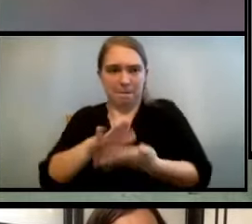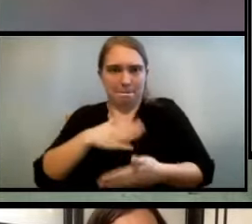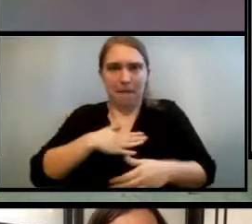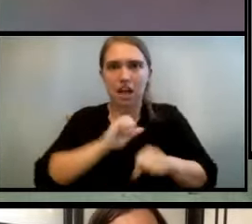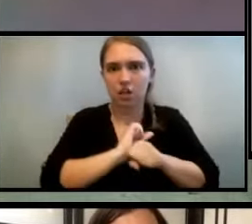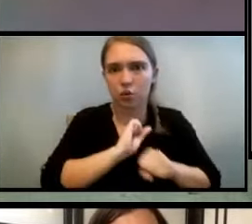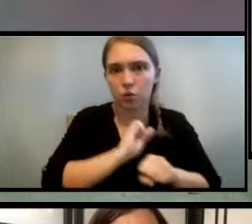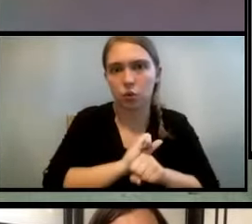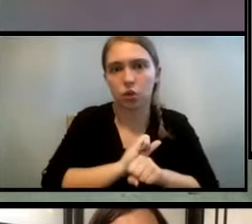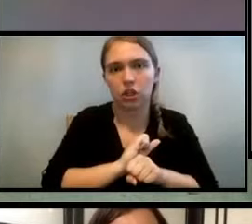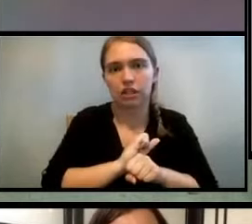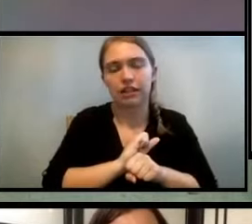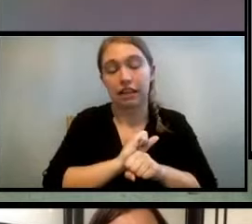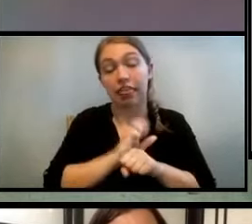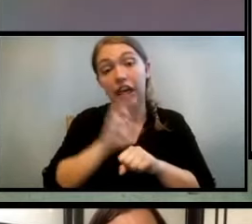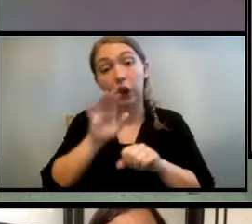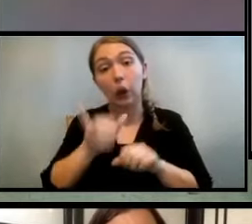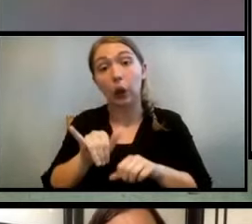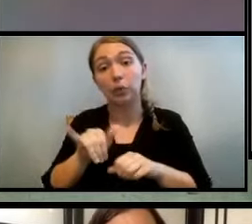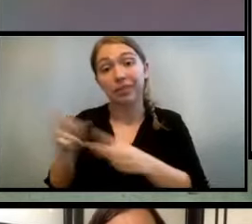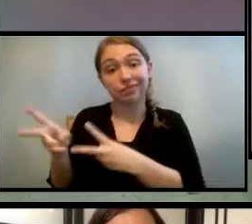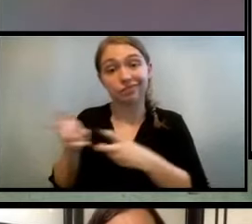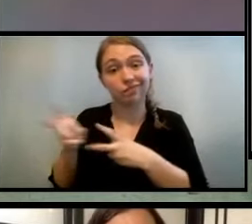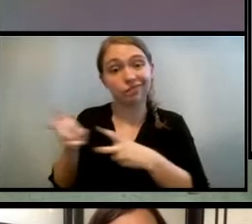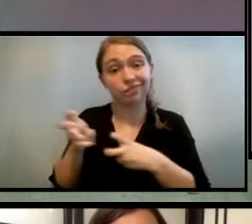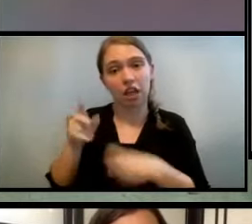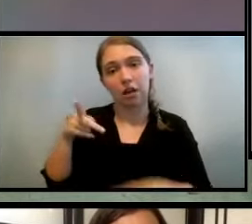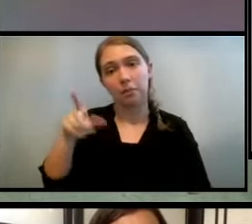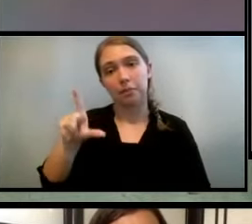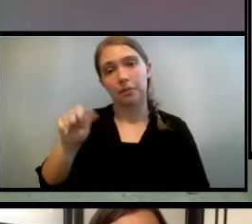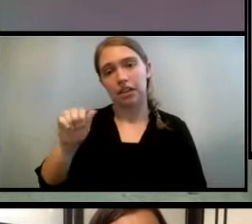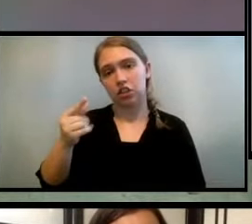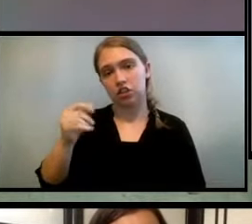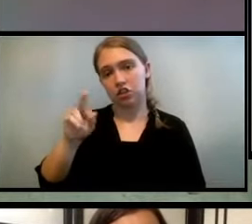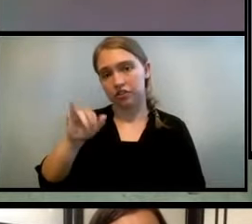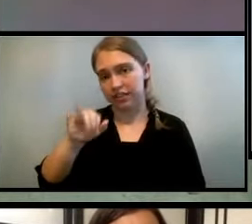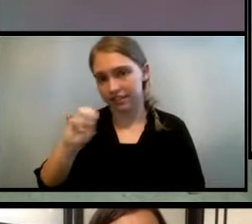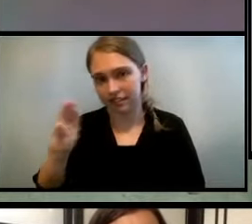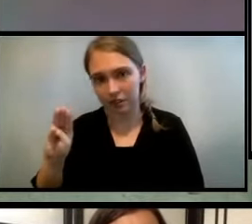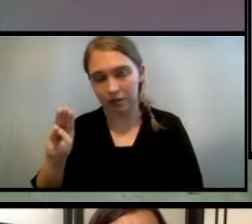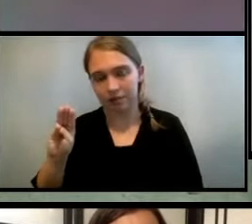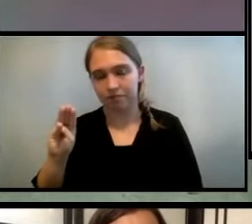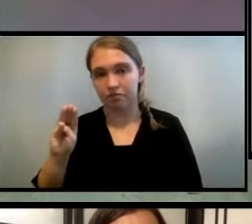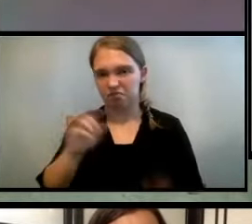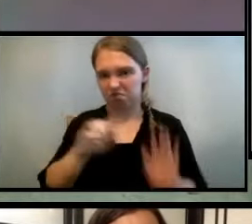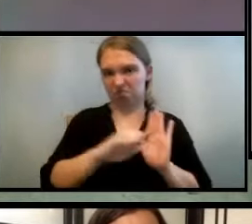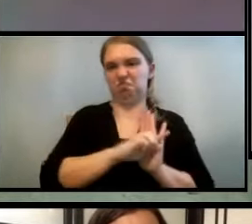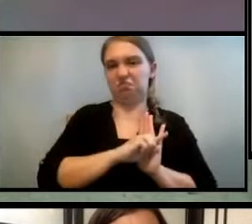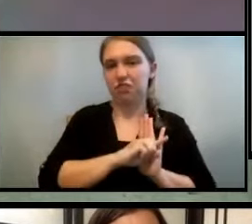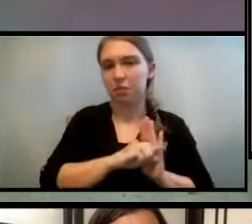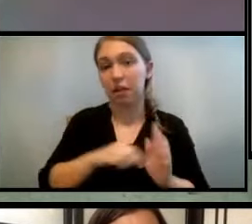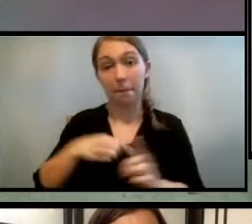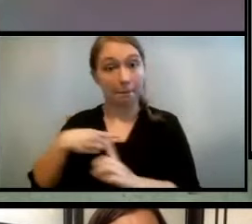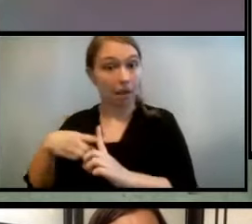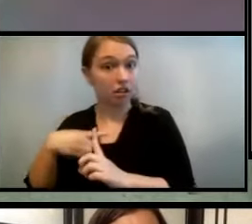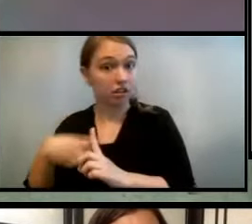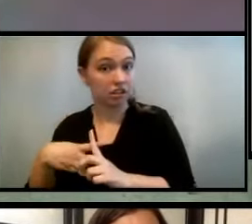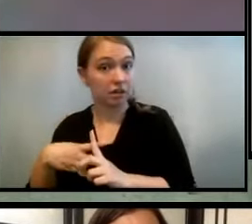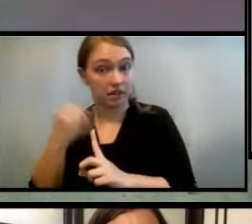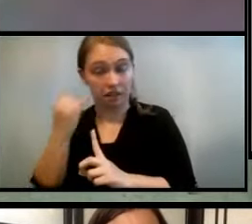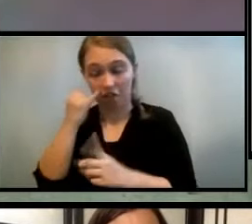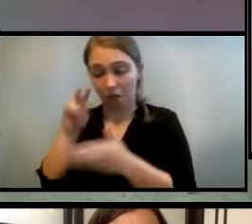case scenario, plagiarism, or the best case scenario, like you end up taking on